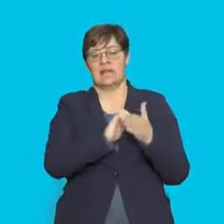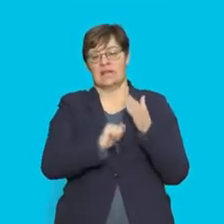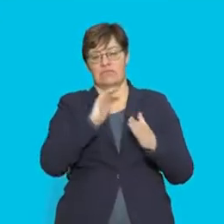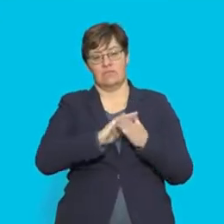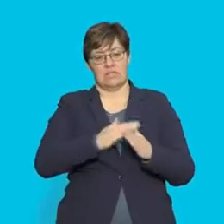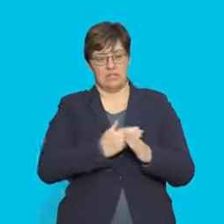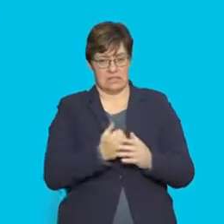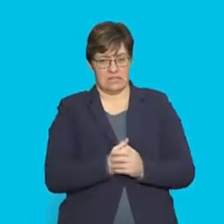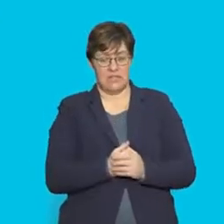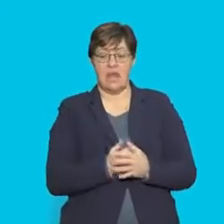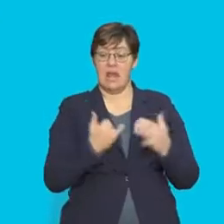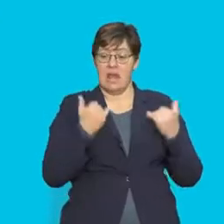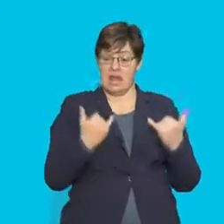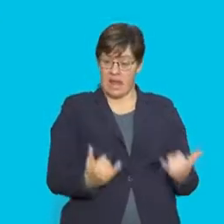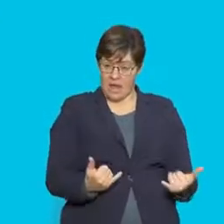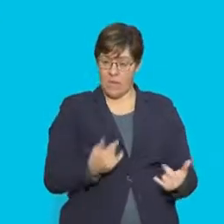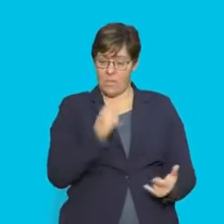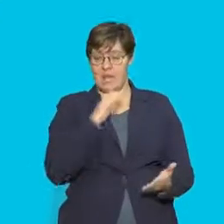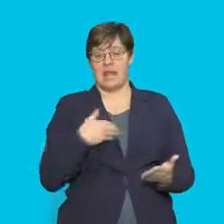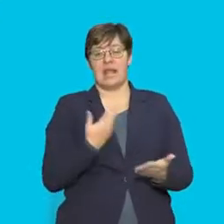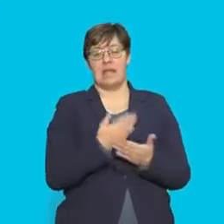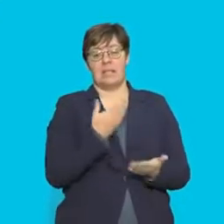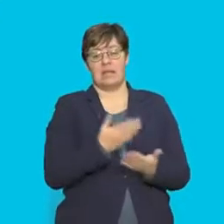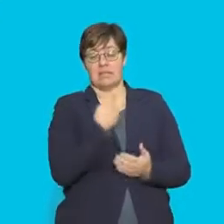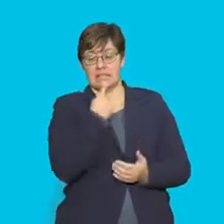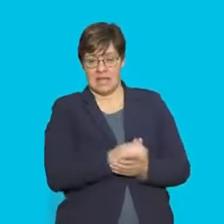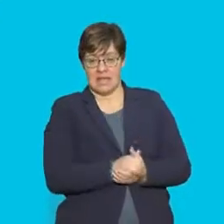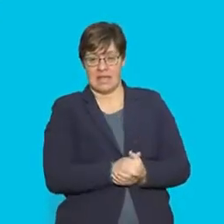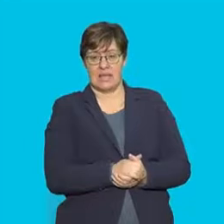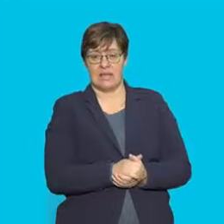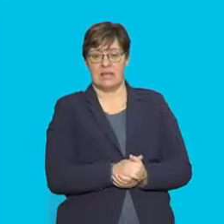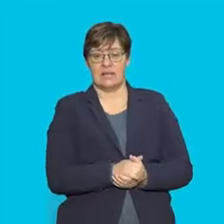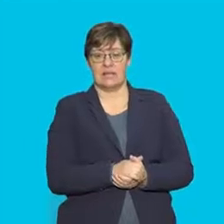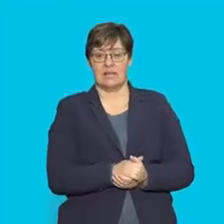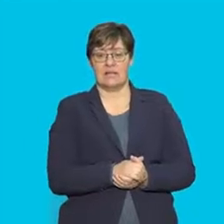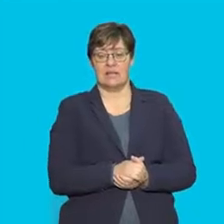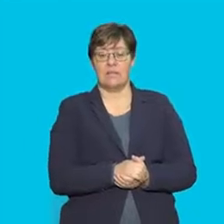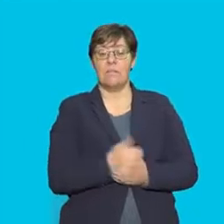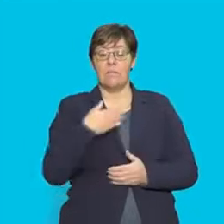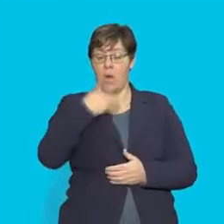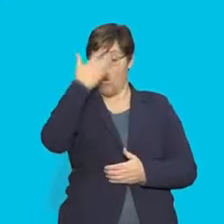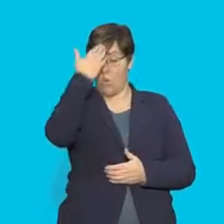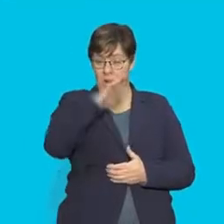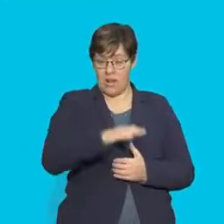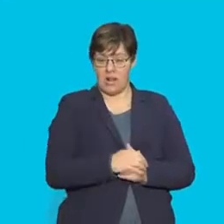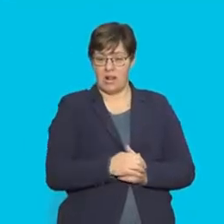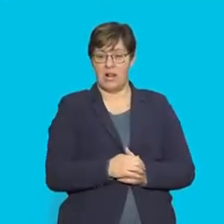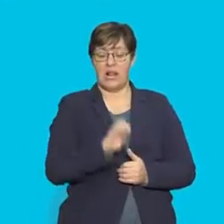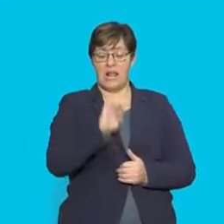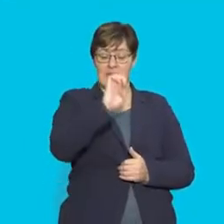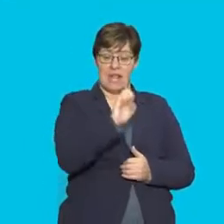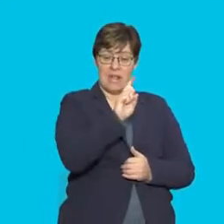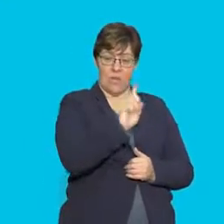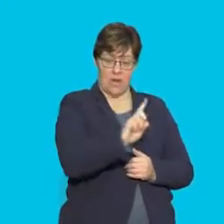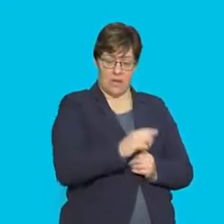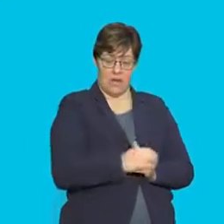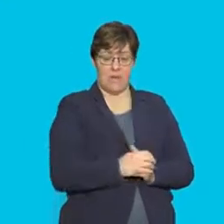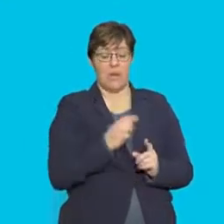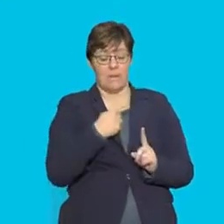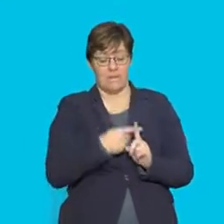reasoning that we are using. Then I can make a claim, say, now I know that